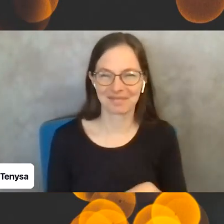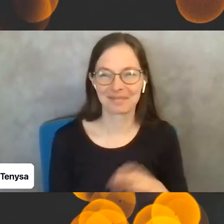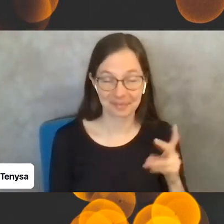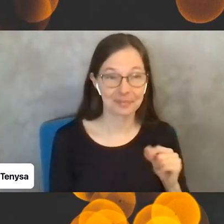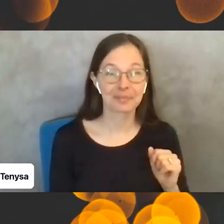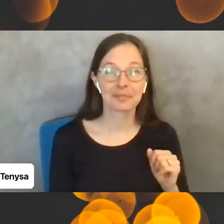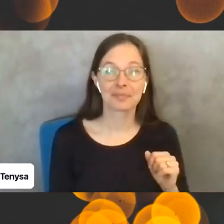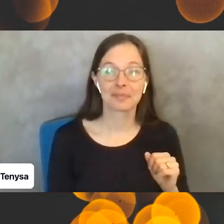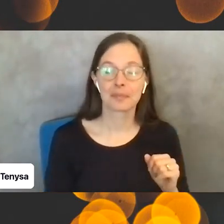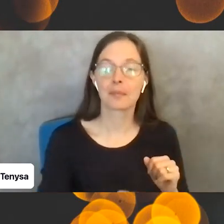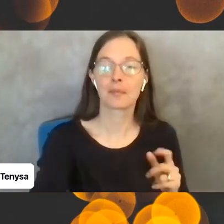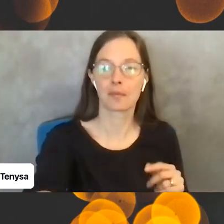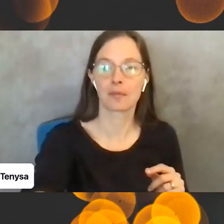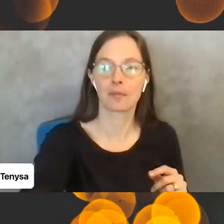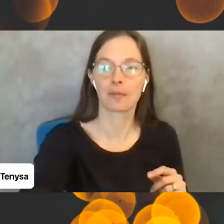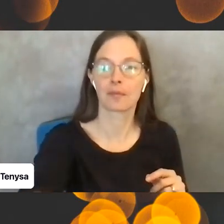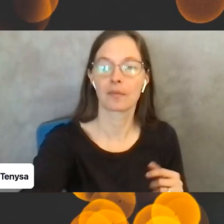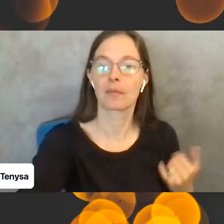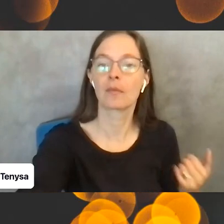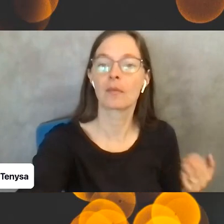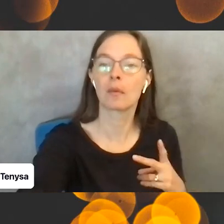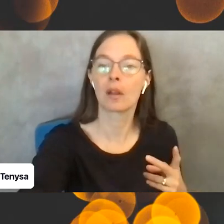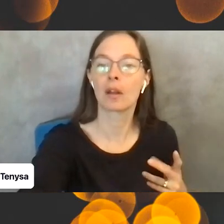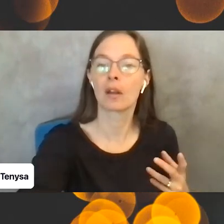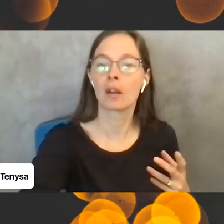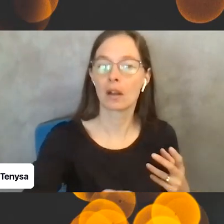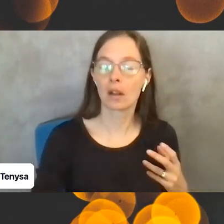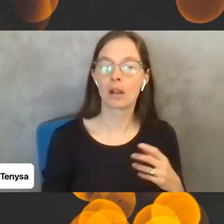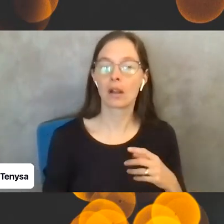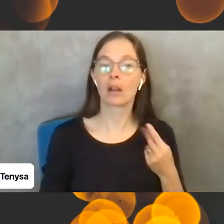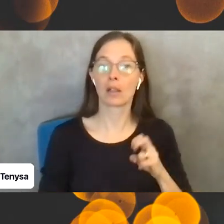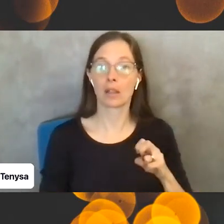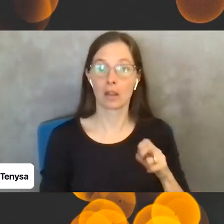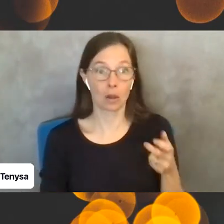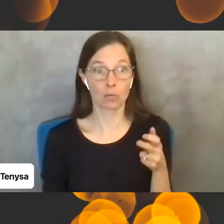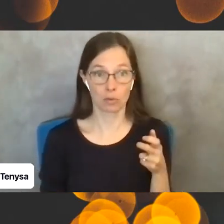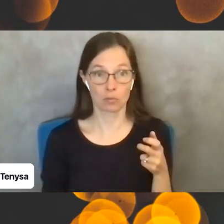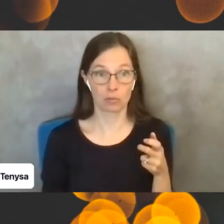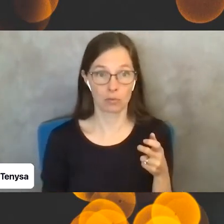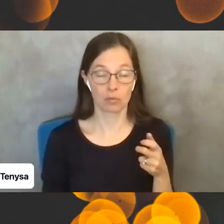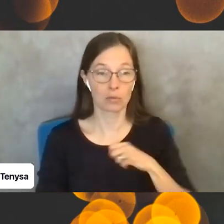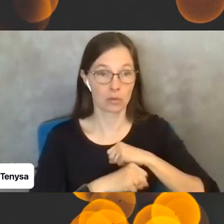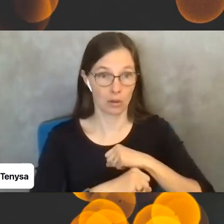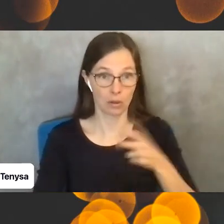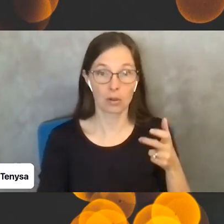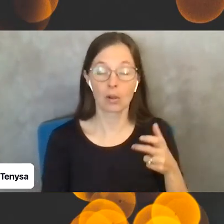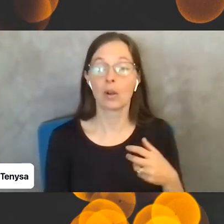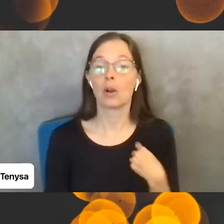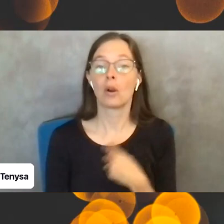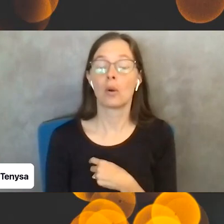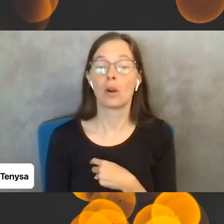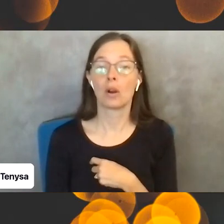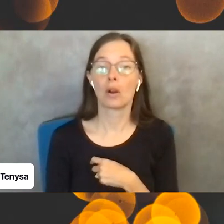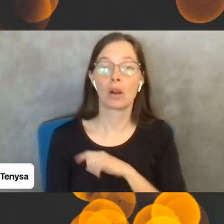Okay, so back to the on guard. We've cut leg left,